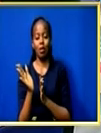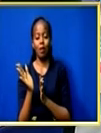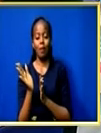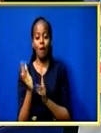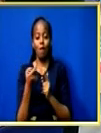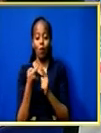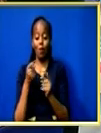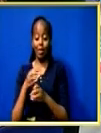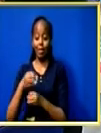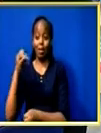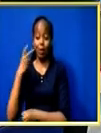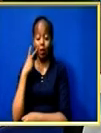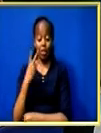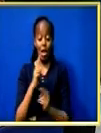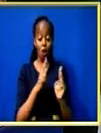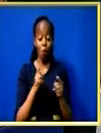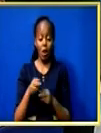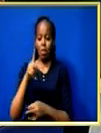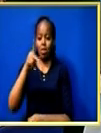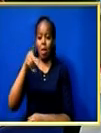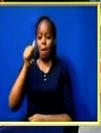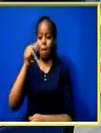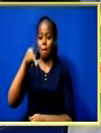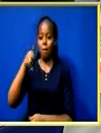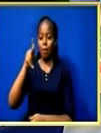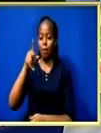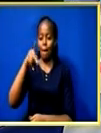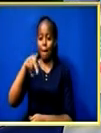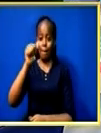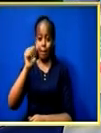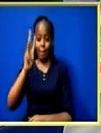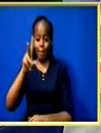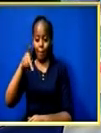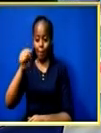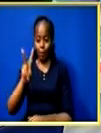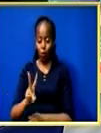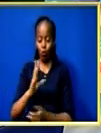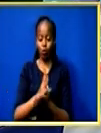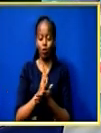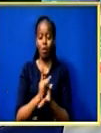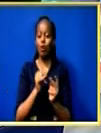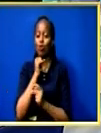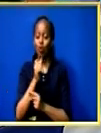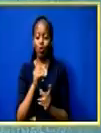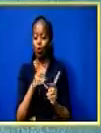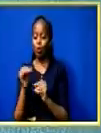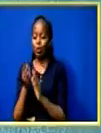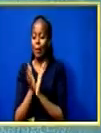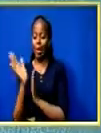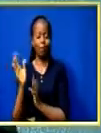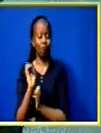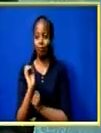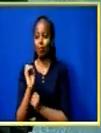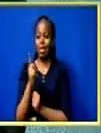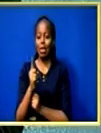stem. And you see normally like a pawpaw. You look at the pawpaw. Yes, they just emerge from the stem. They don't even get to the branches. Like